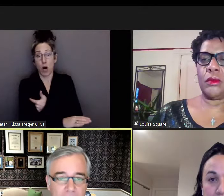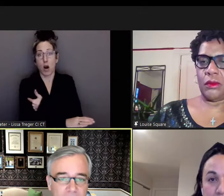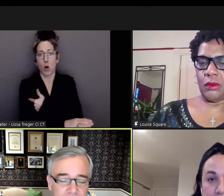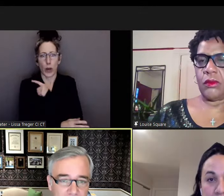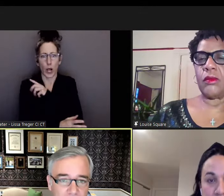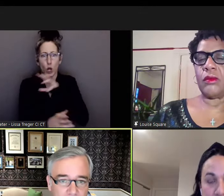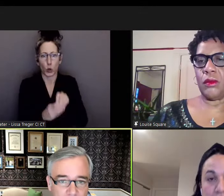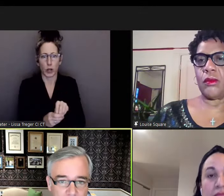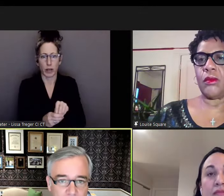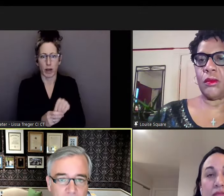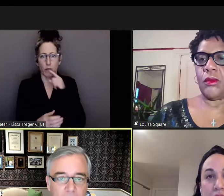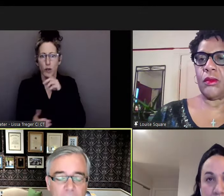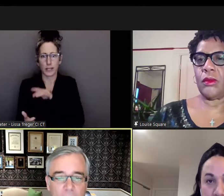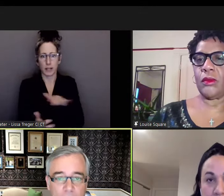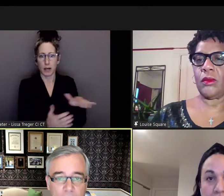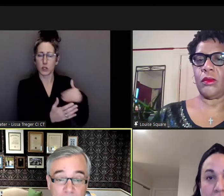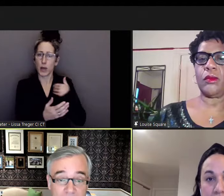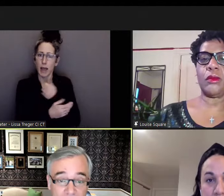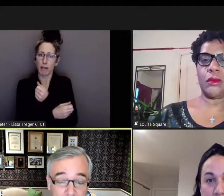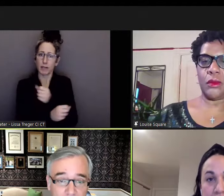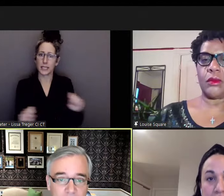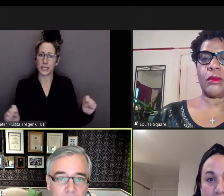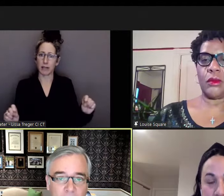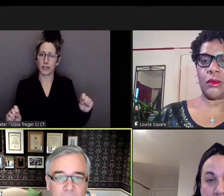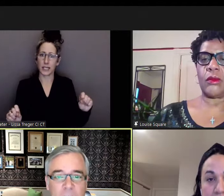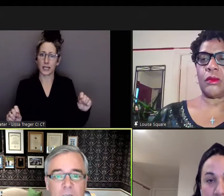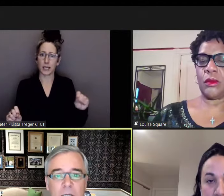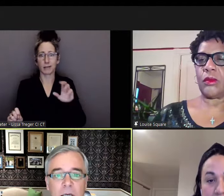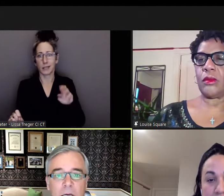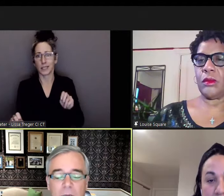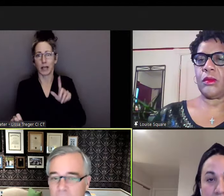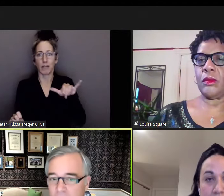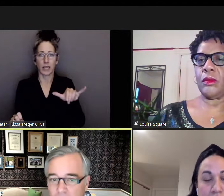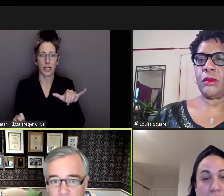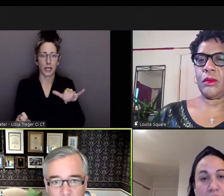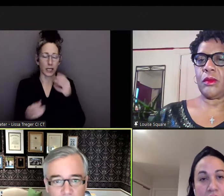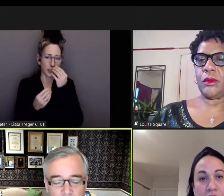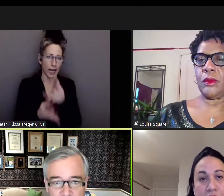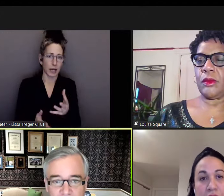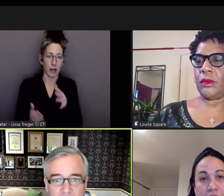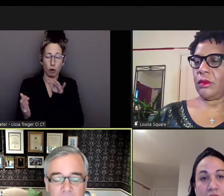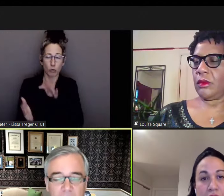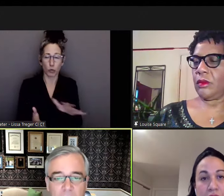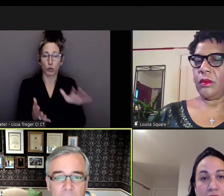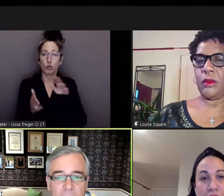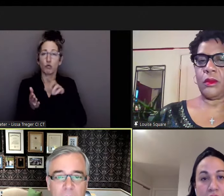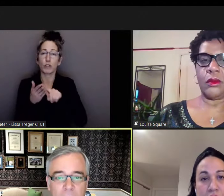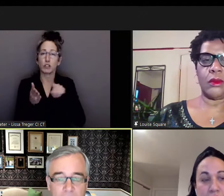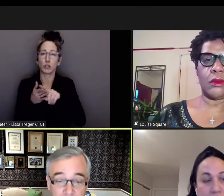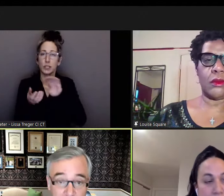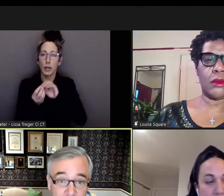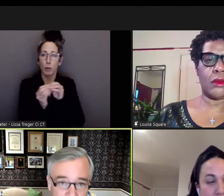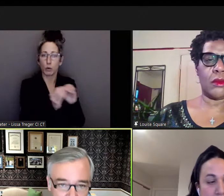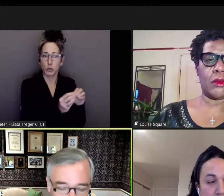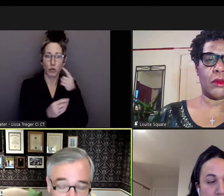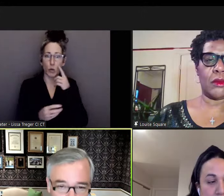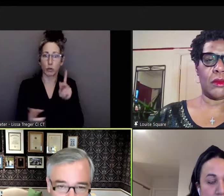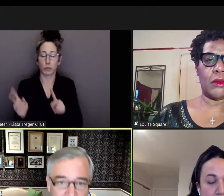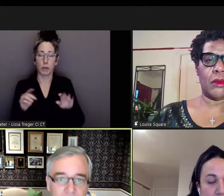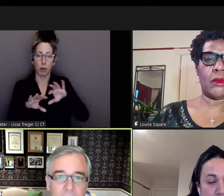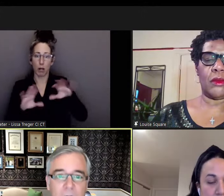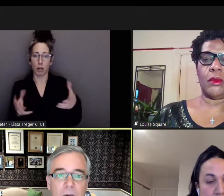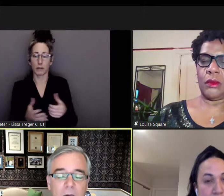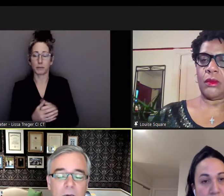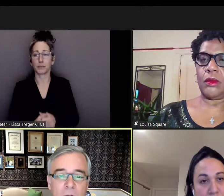the safety data on those people, and of course we're continuing to monitor the study for safety, the participants